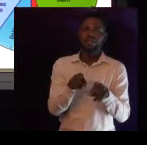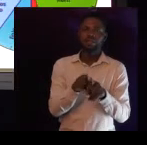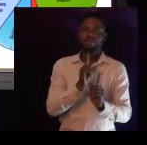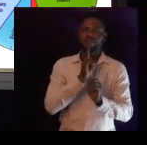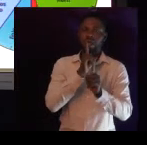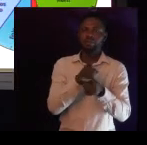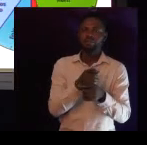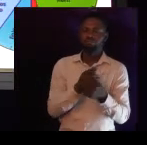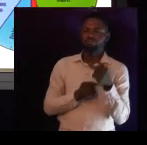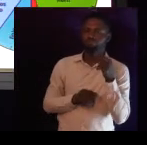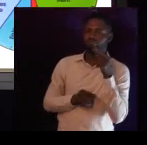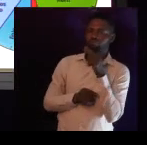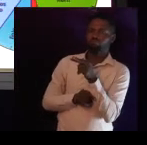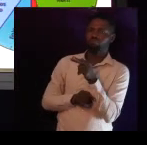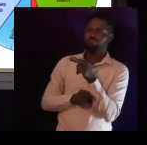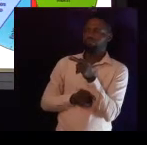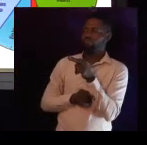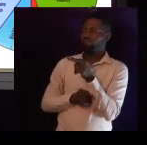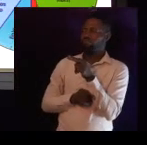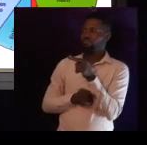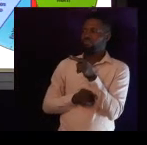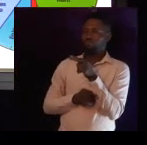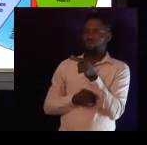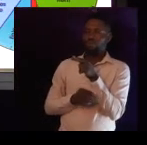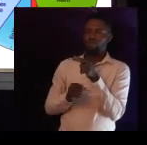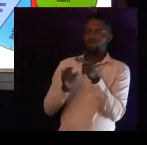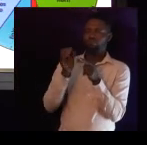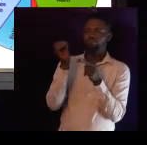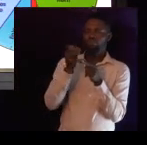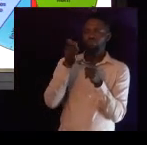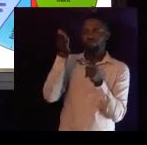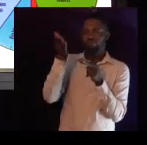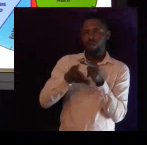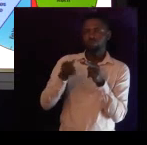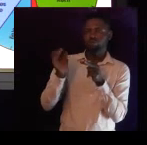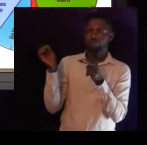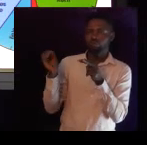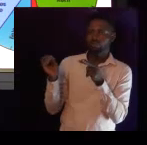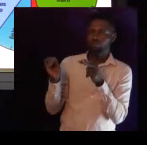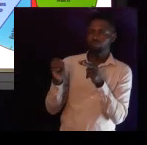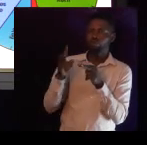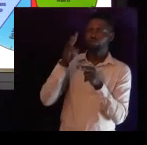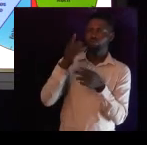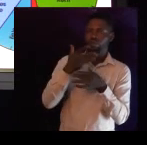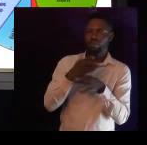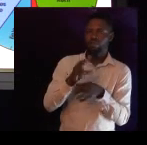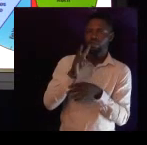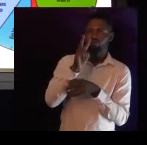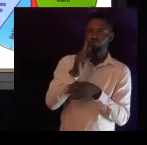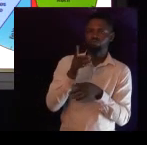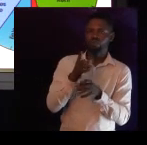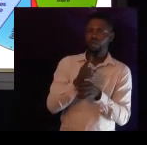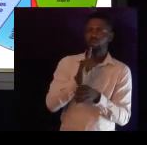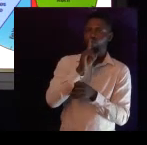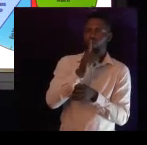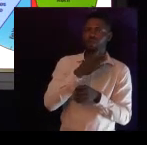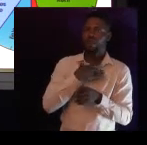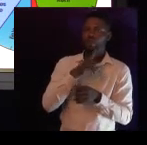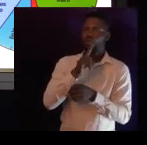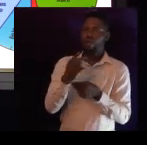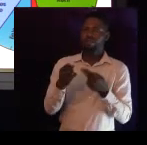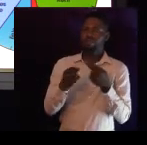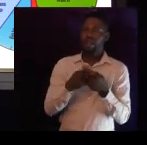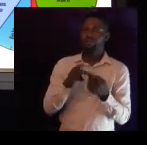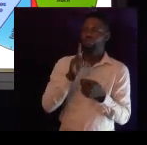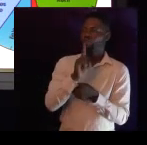answer, my friend. So let's see how that goes. 1 0 we cancel 1 0. 2 divides 2, you get 1. Now 1